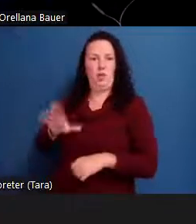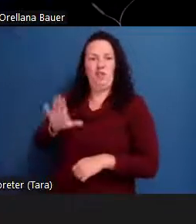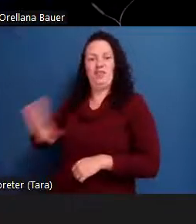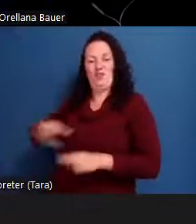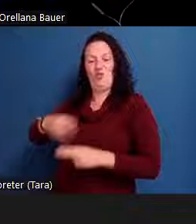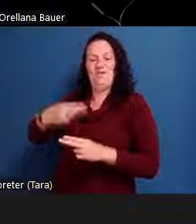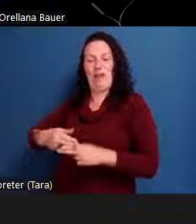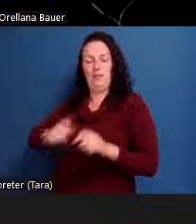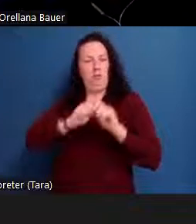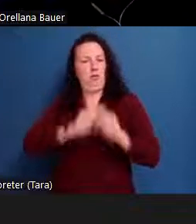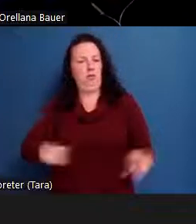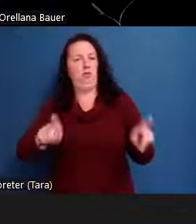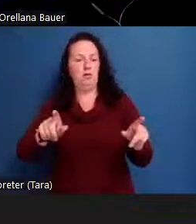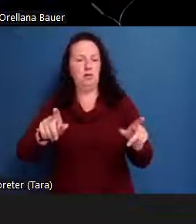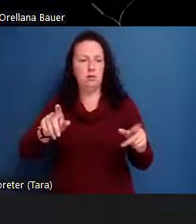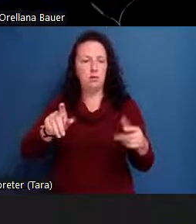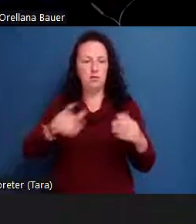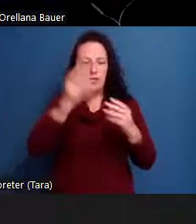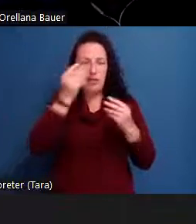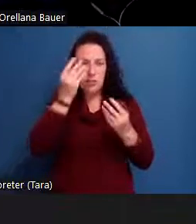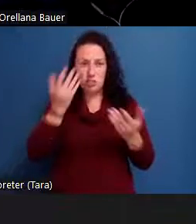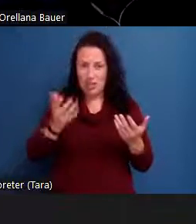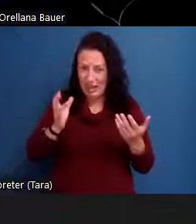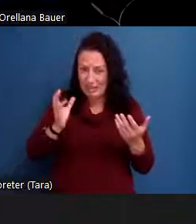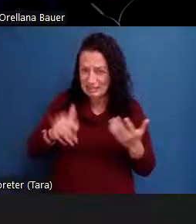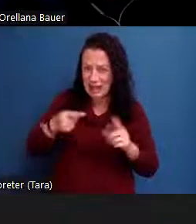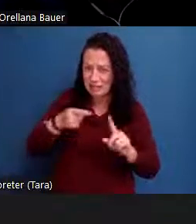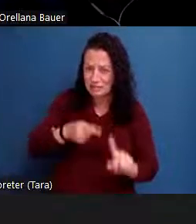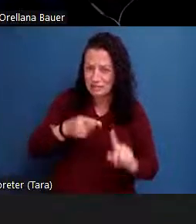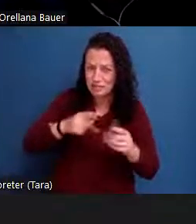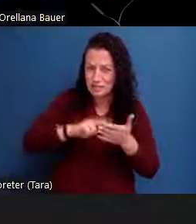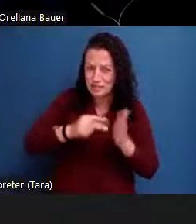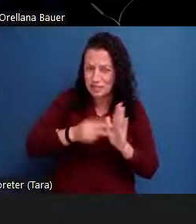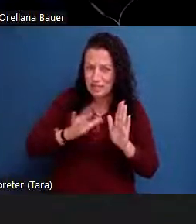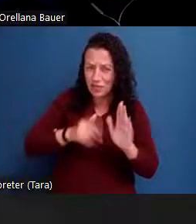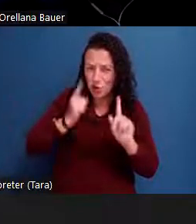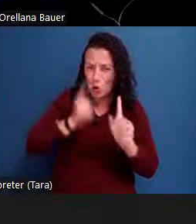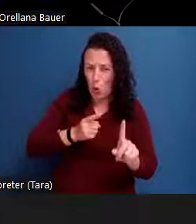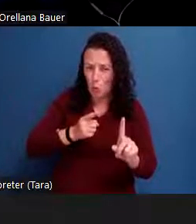out on something, is that what we're talking about?